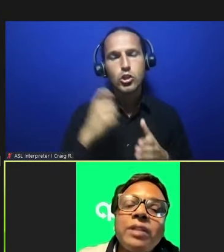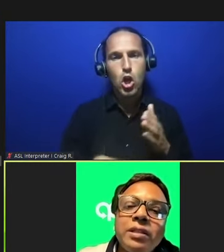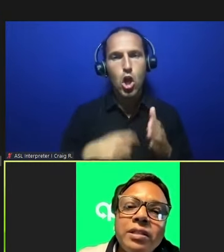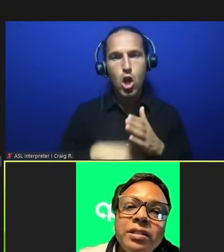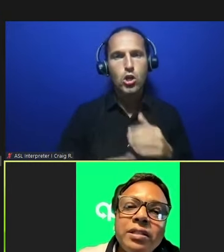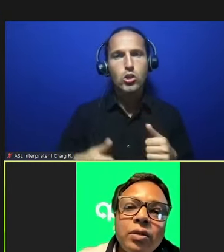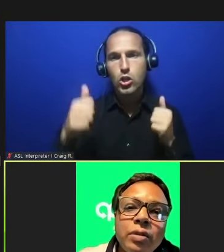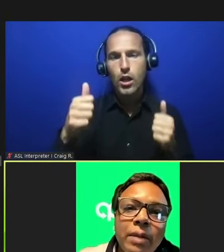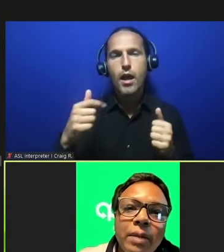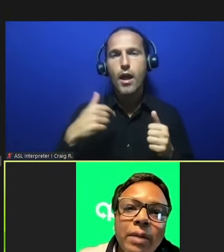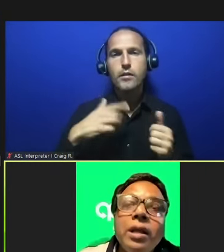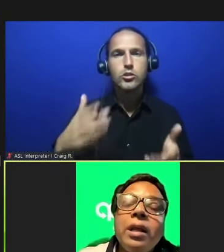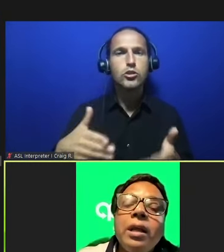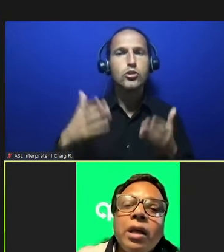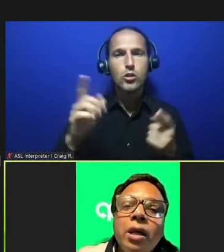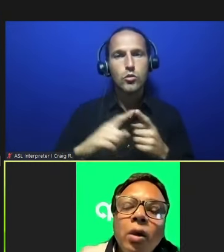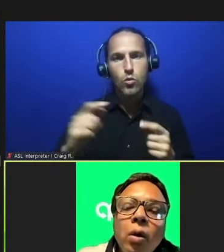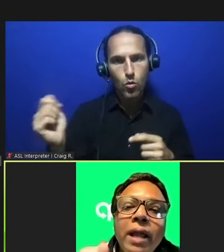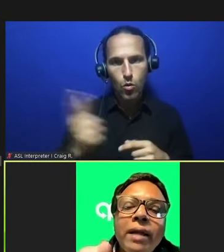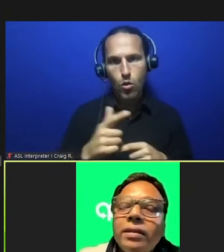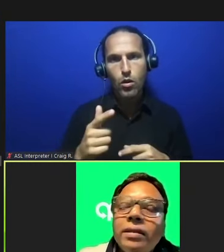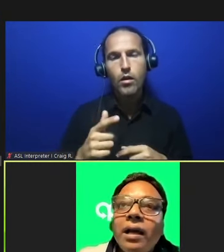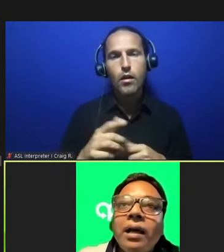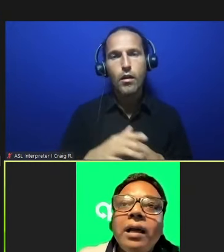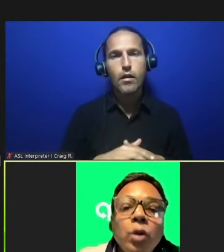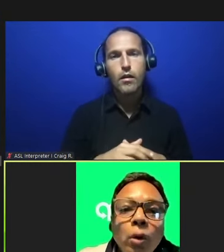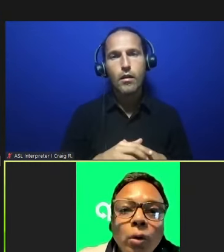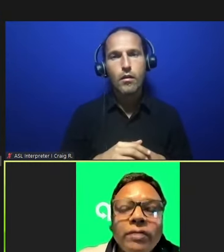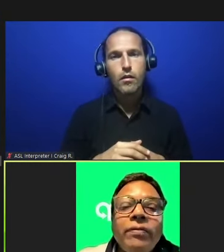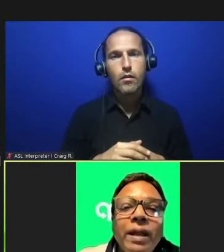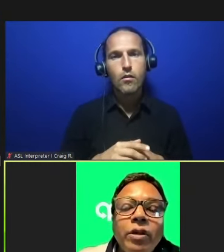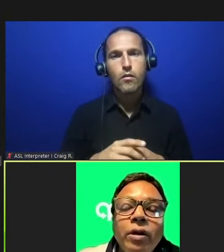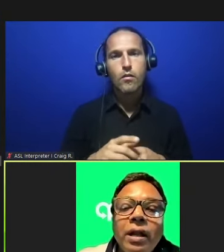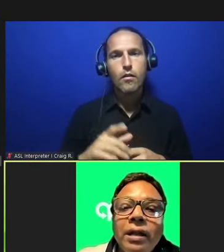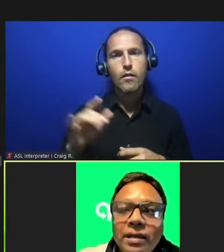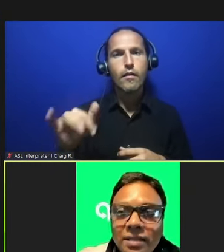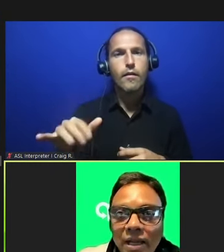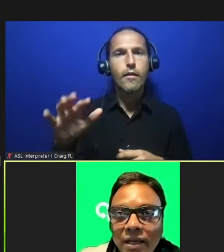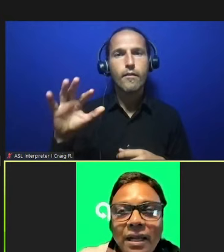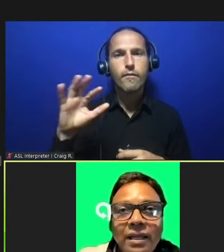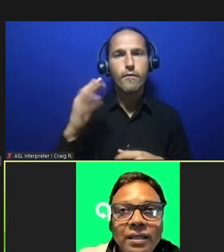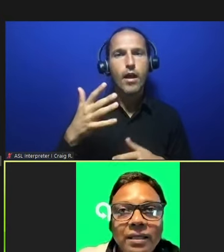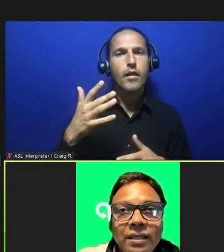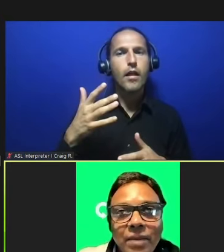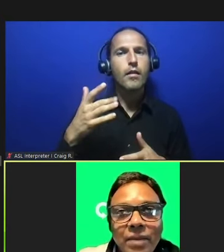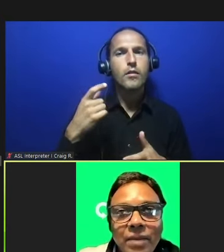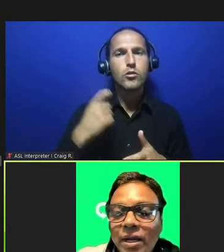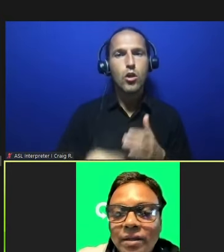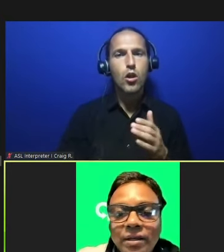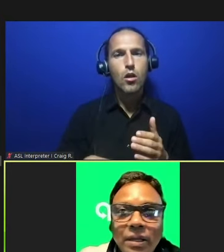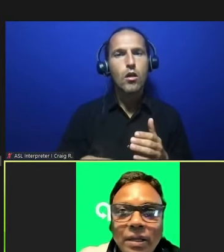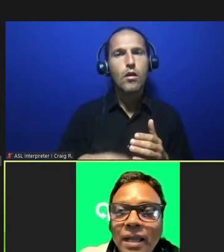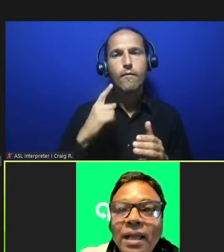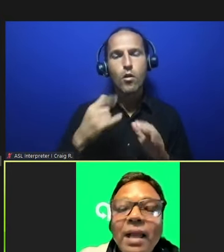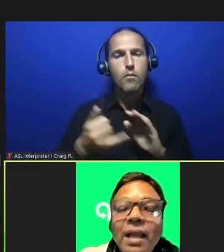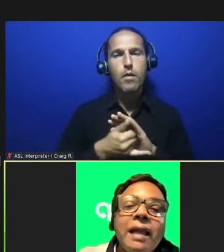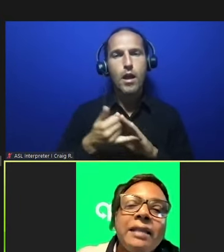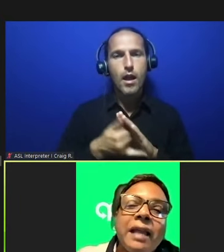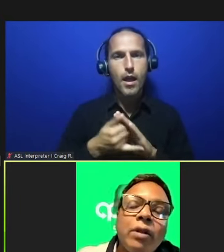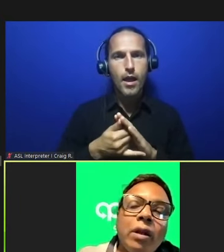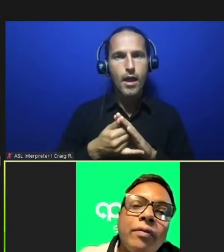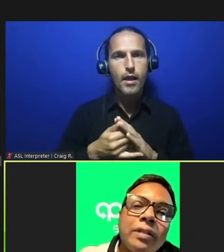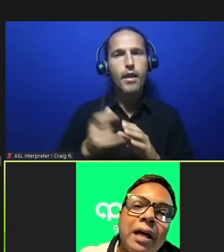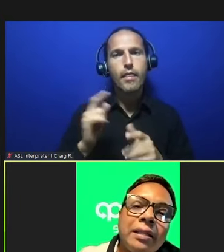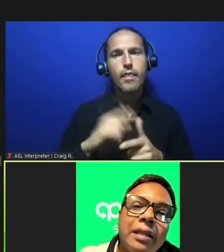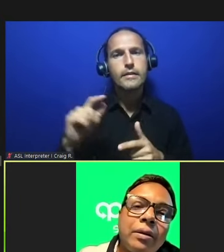I'm suggesting to the everyone, lower the tolls, $5 in a town like the Manhattan, Queens, like,